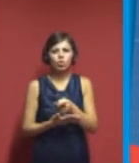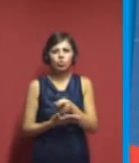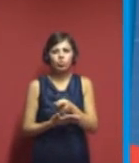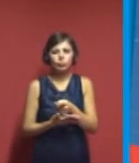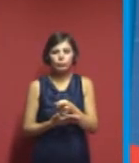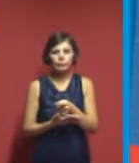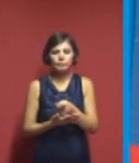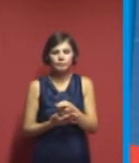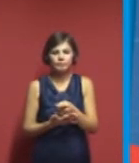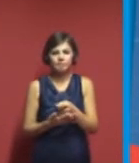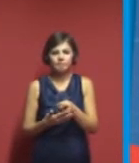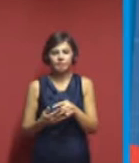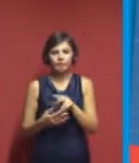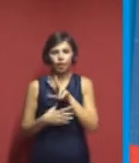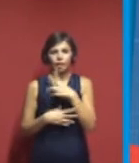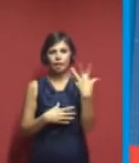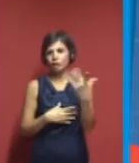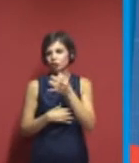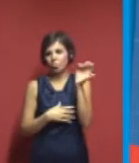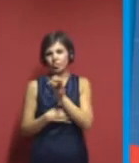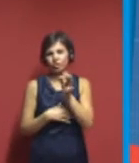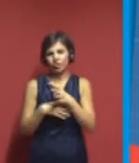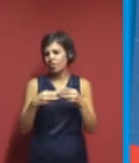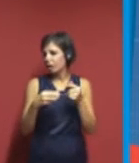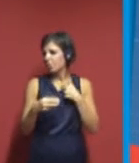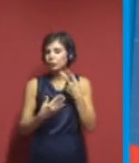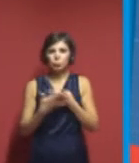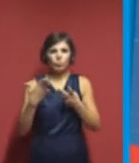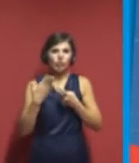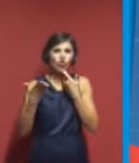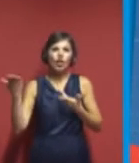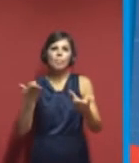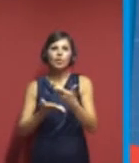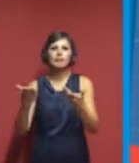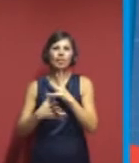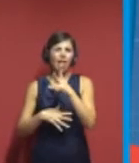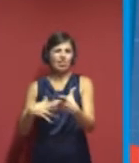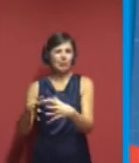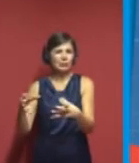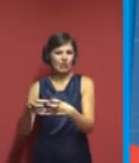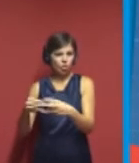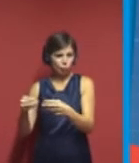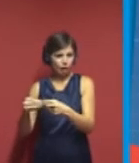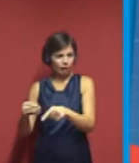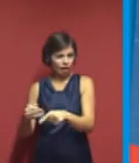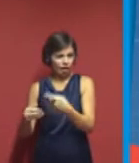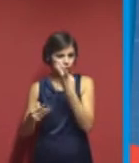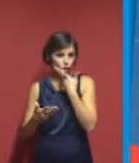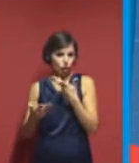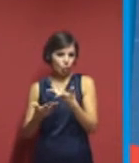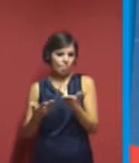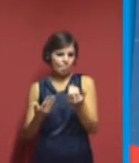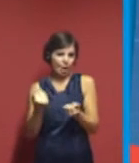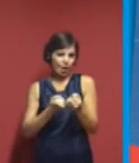to control the steering wheel by the car, by the software, so a real-time simulation. And I'm trying to